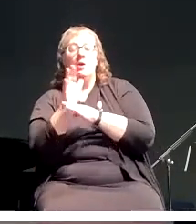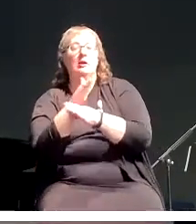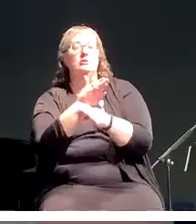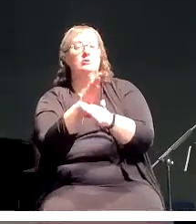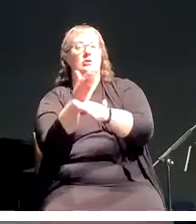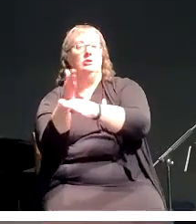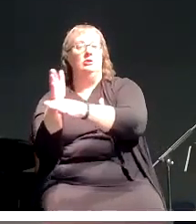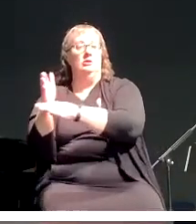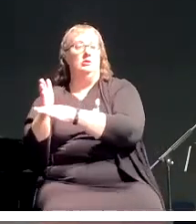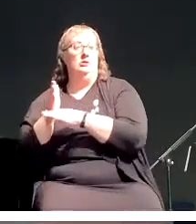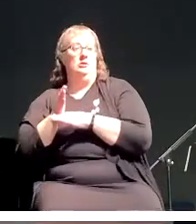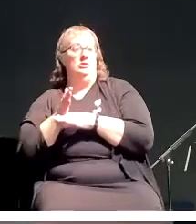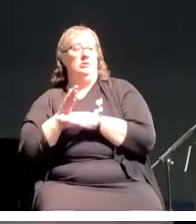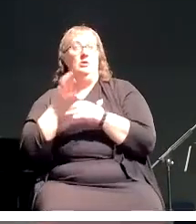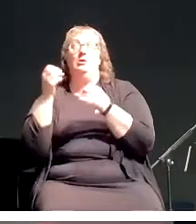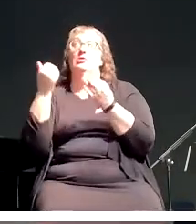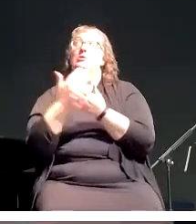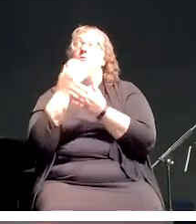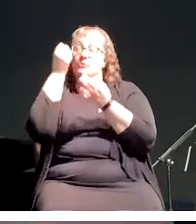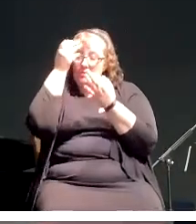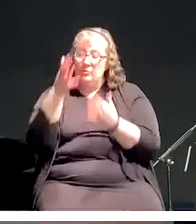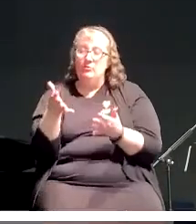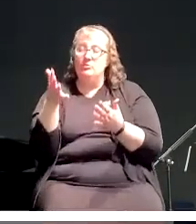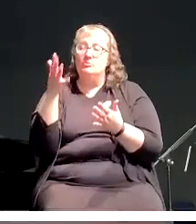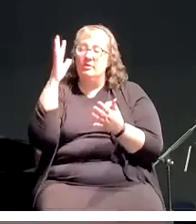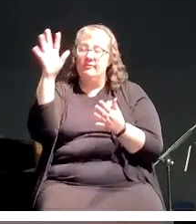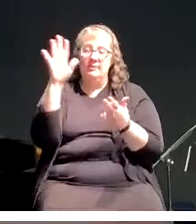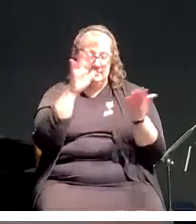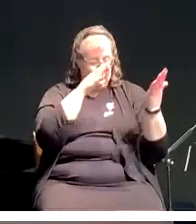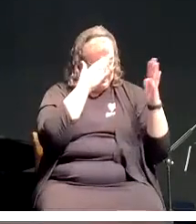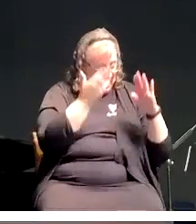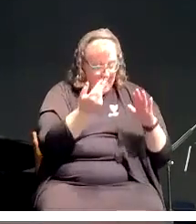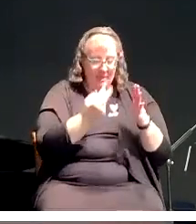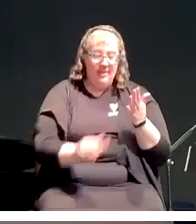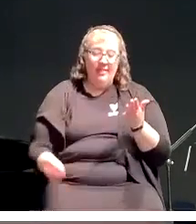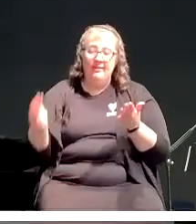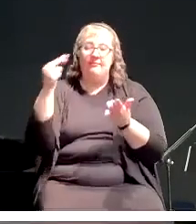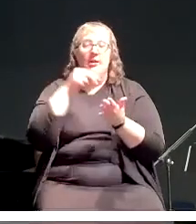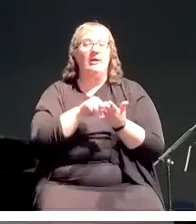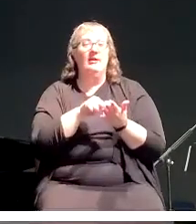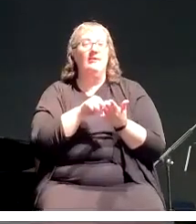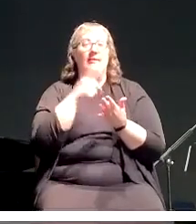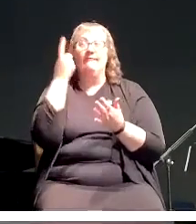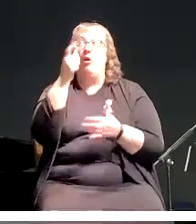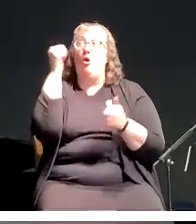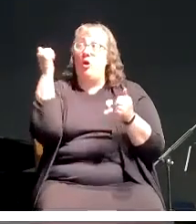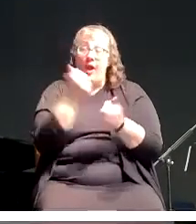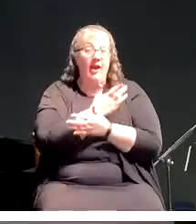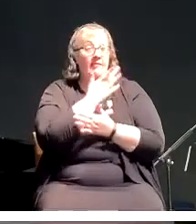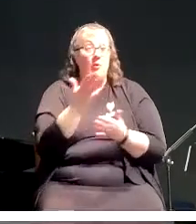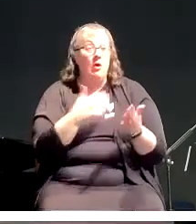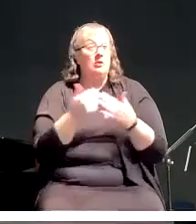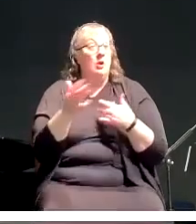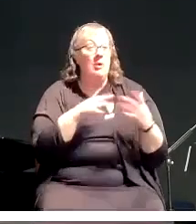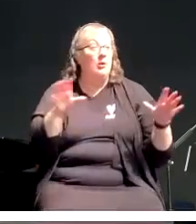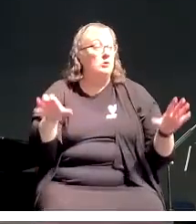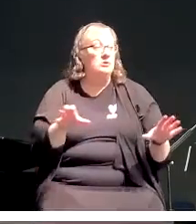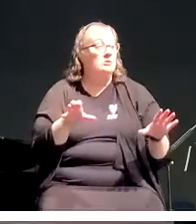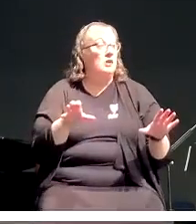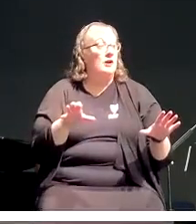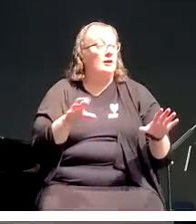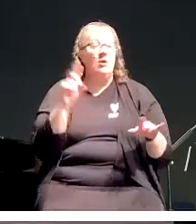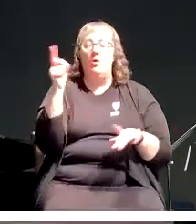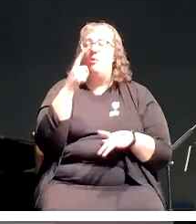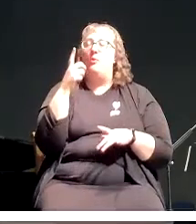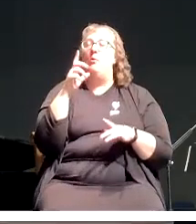Christ? The news of His death, the news of the resurrection, the fact that it's for everyone, no matter what you've done or where